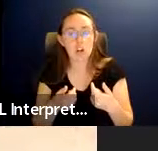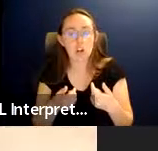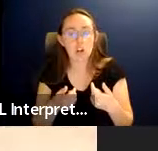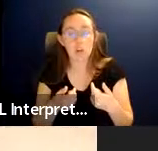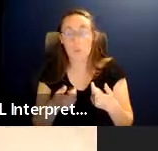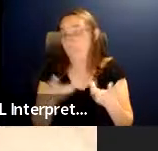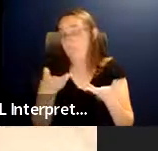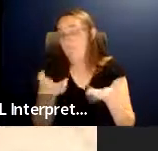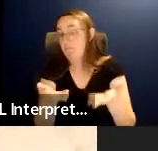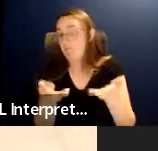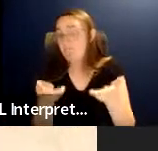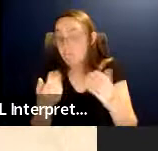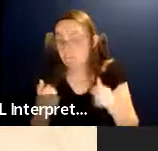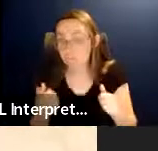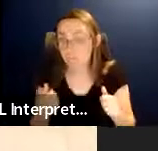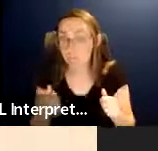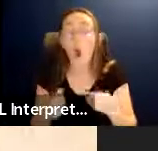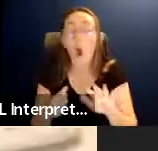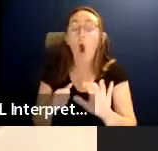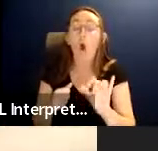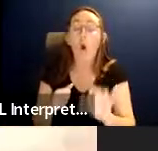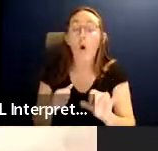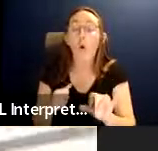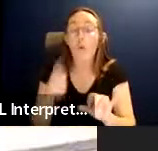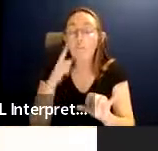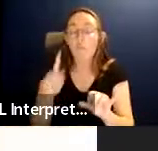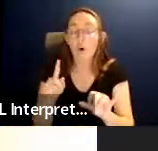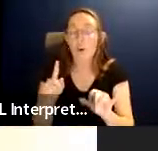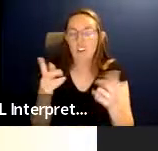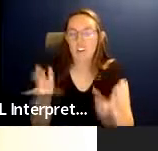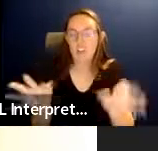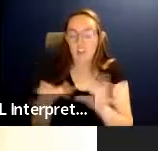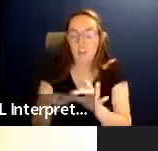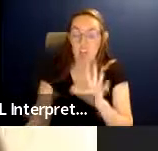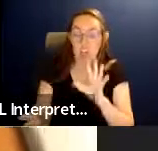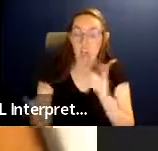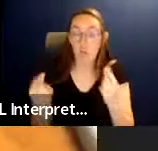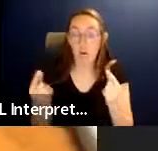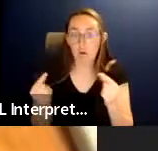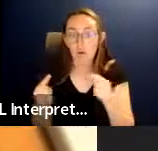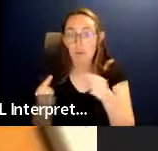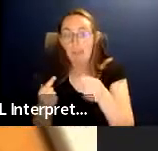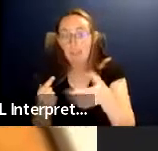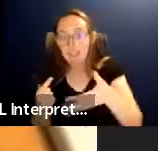have it. Oh, and then to release that, what I'm gonna do is I'm gonna hit this button.